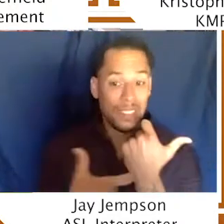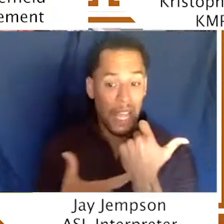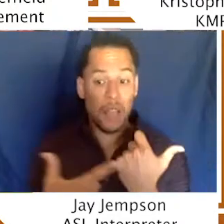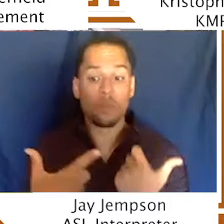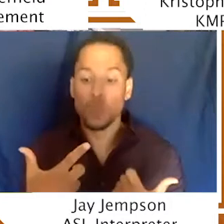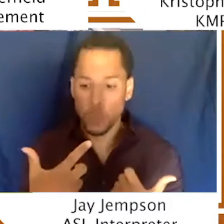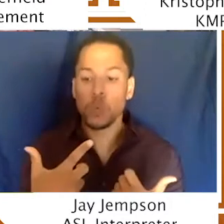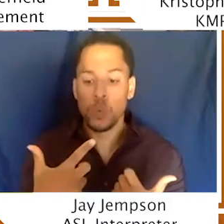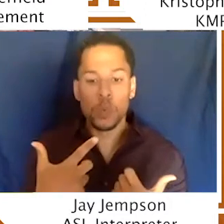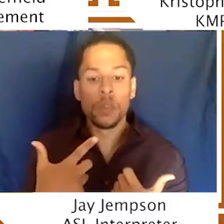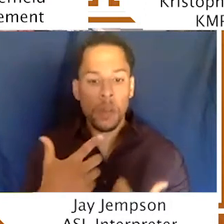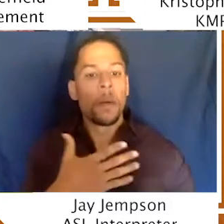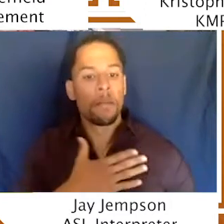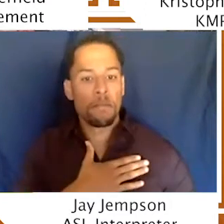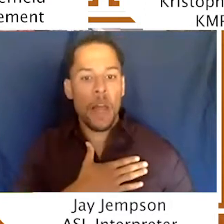people accountable, frankly.